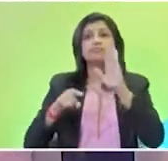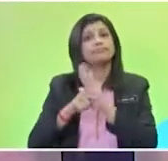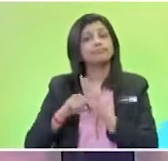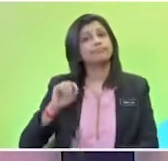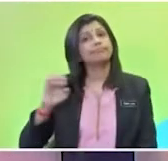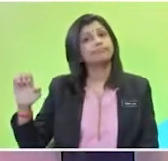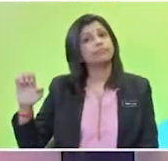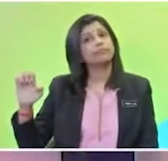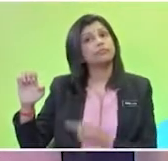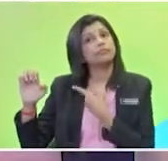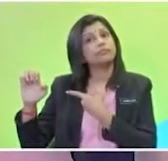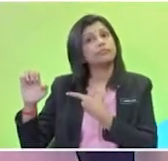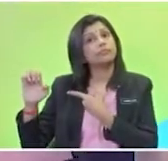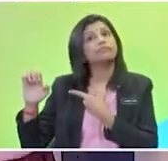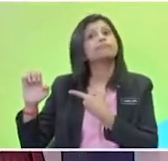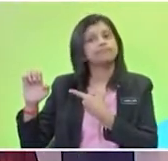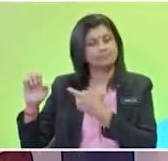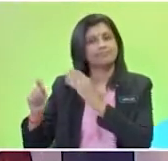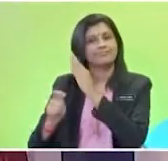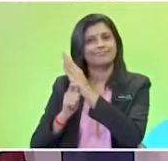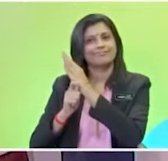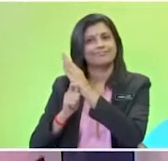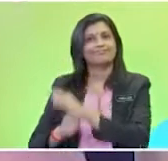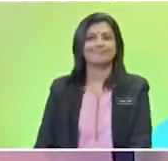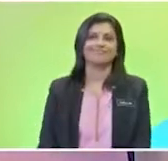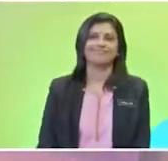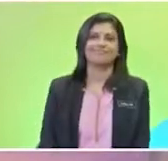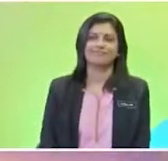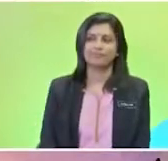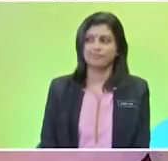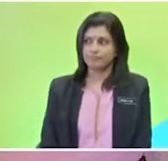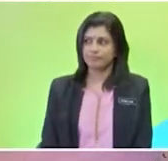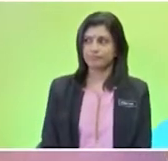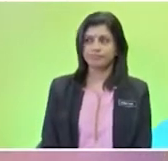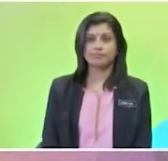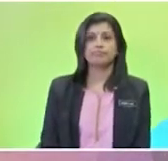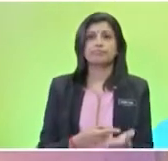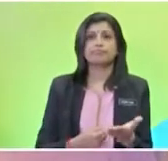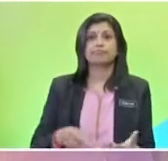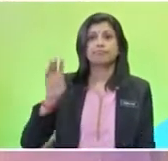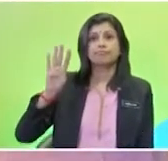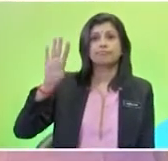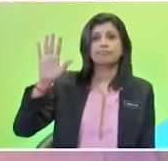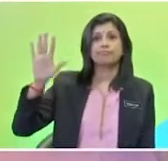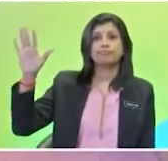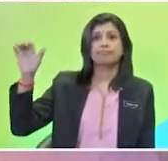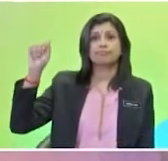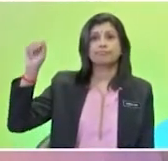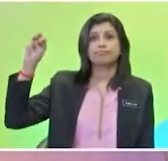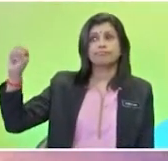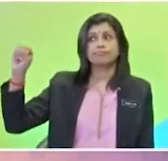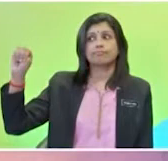Because it's on the east, so it should be addition. Yes. Okay. So, what's the time, dear? The time is 4:55